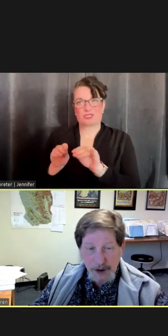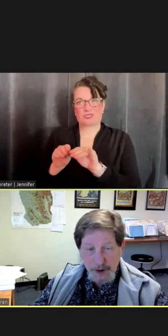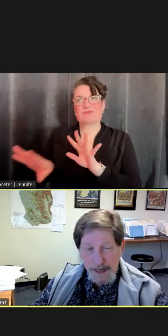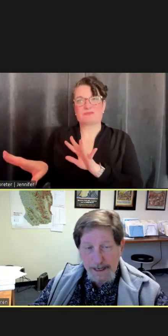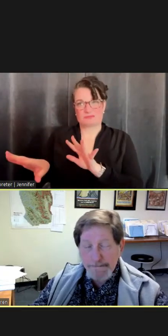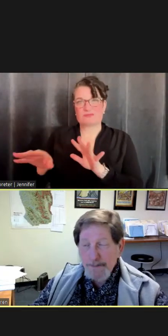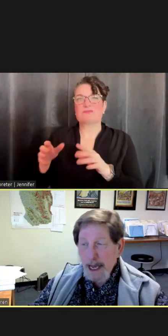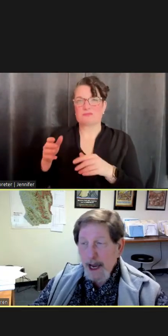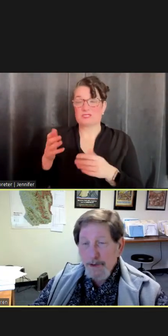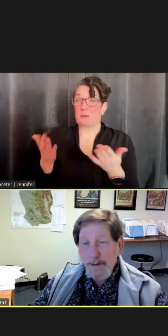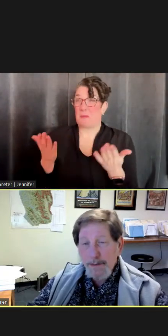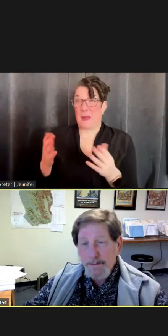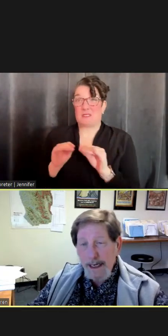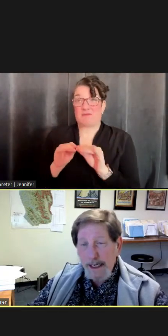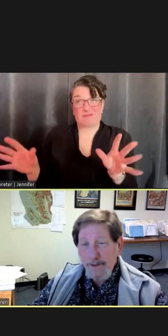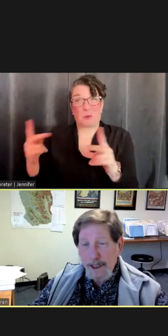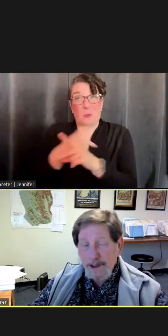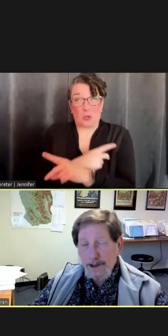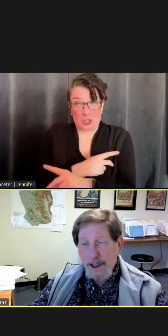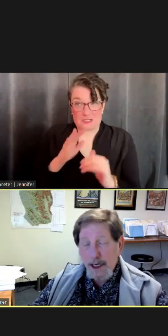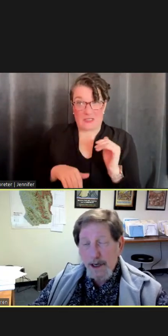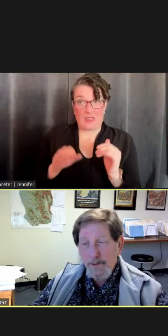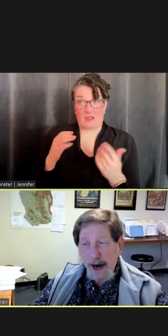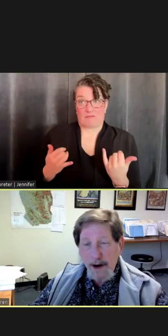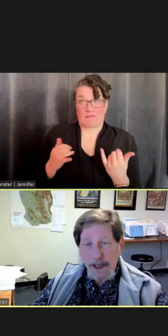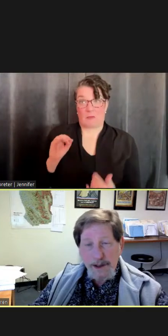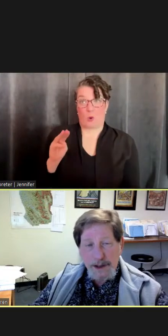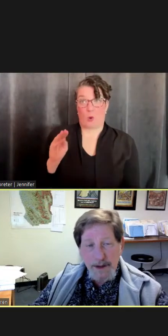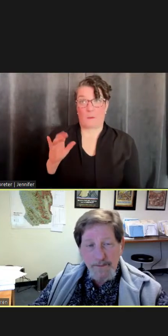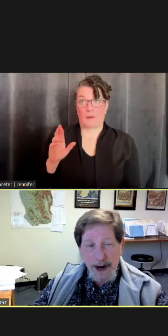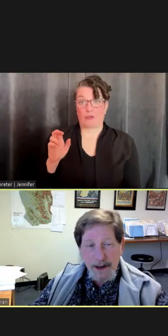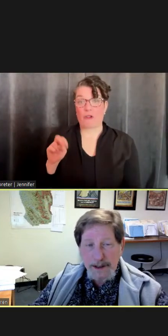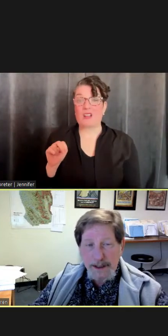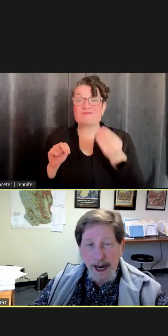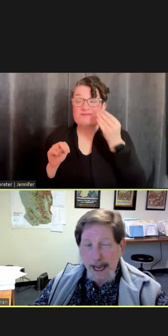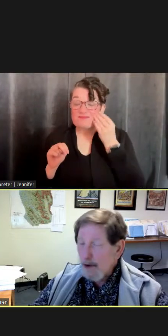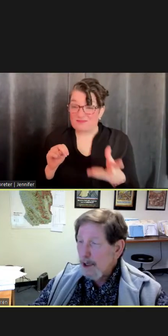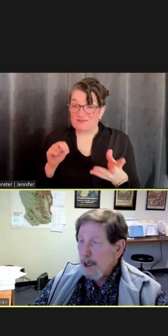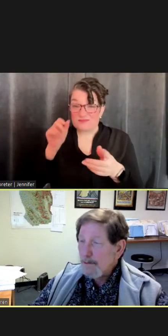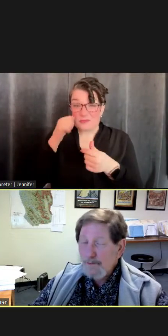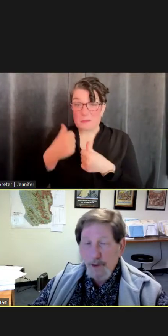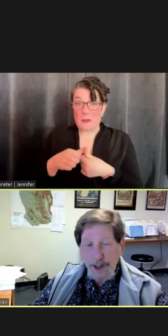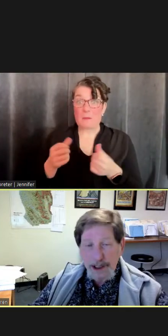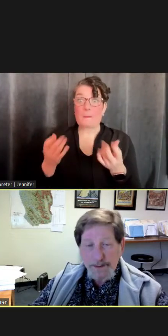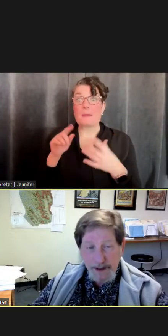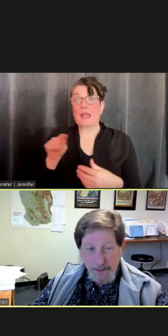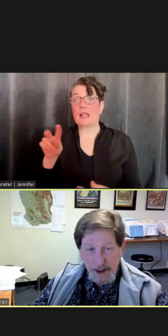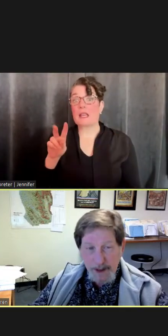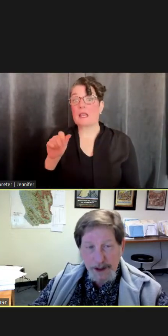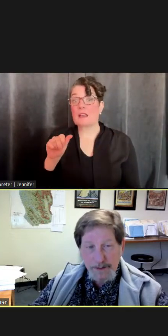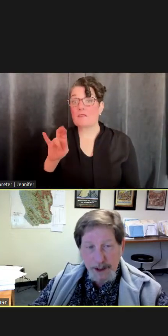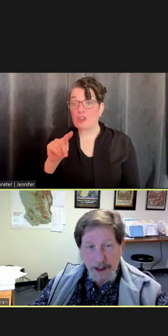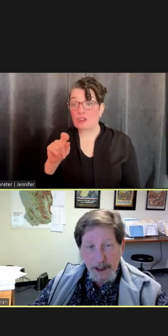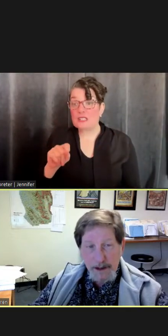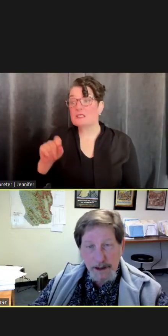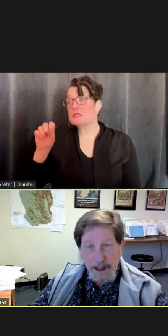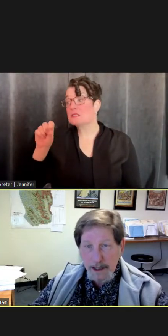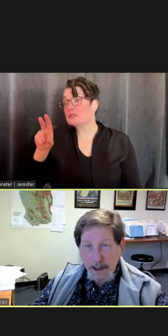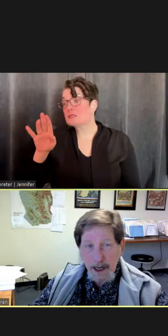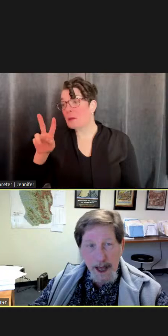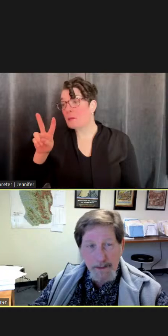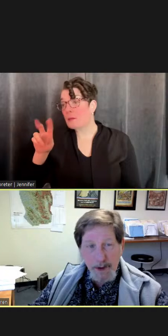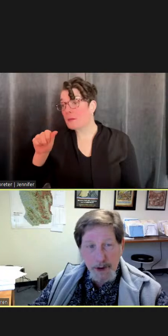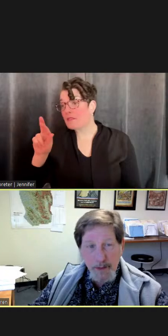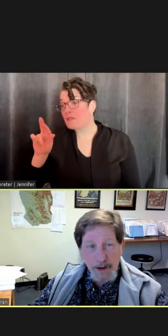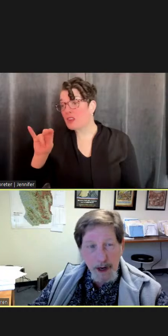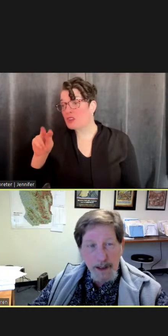be faster spreading. Remember, many of these variants and subvariants die out before they spread very much, but clearly that